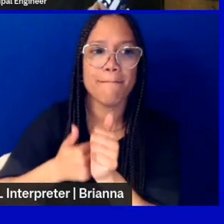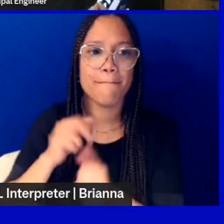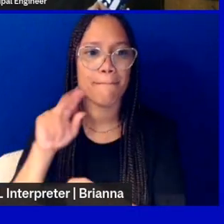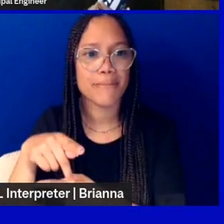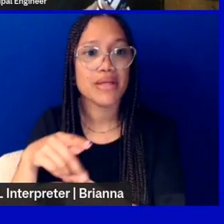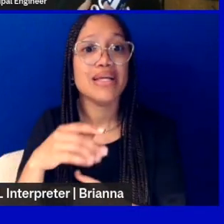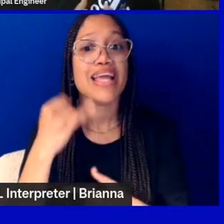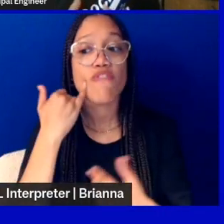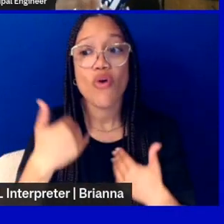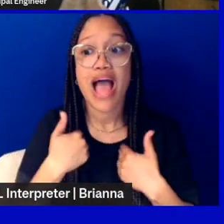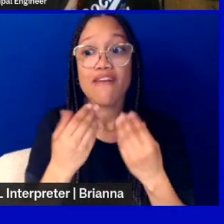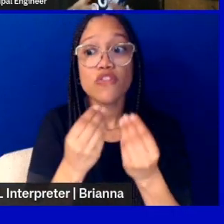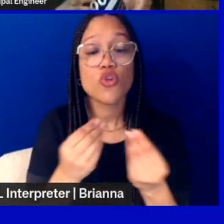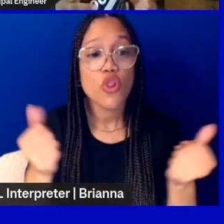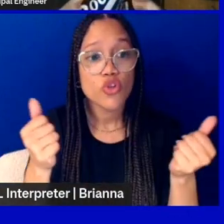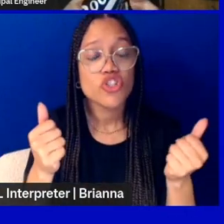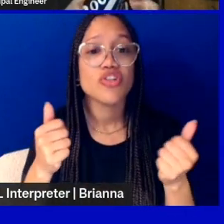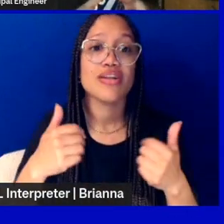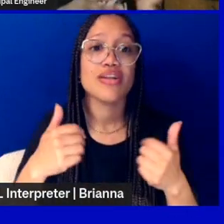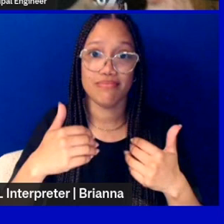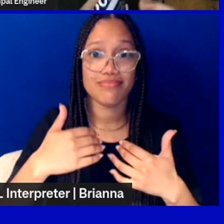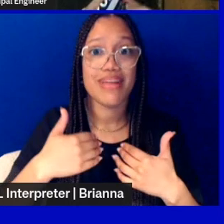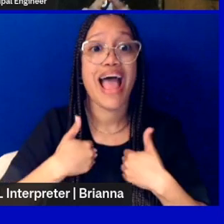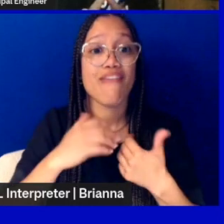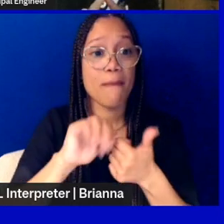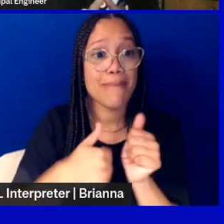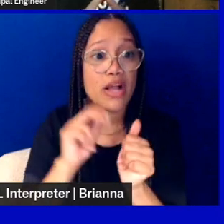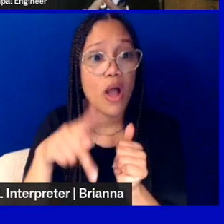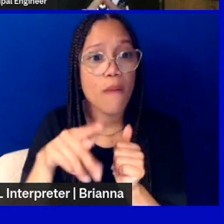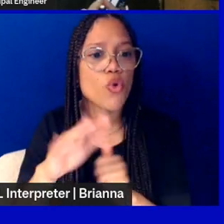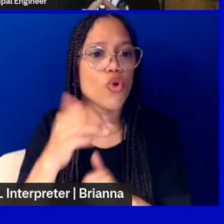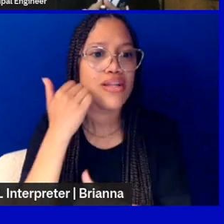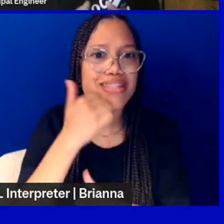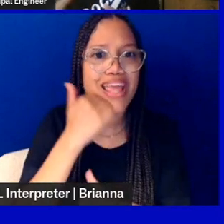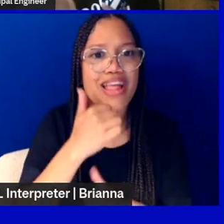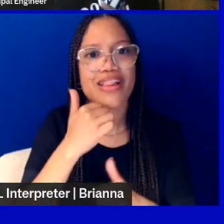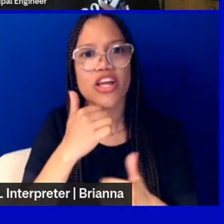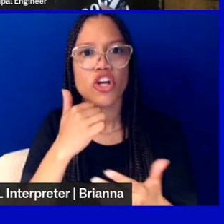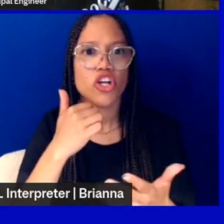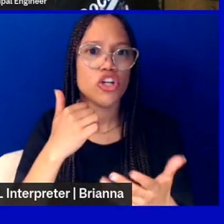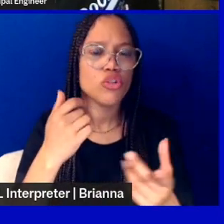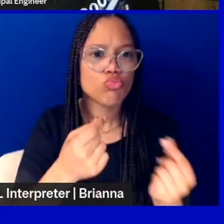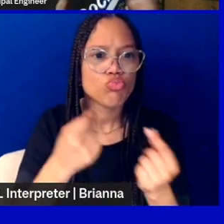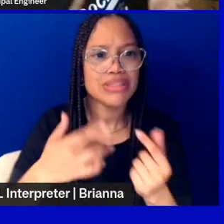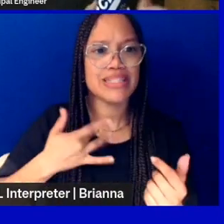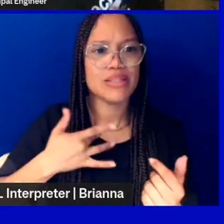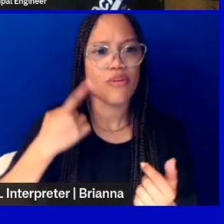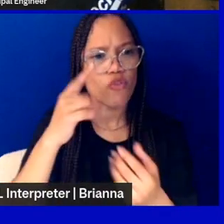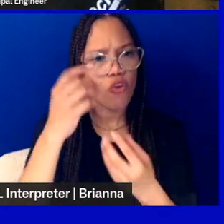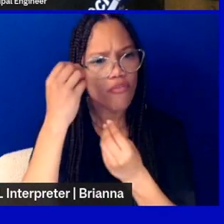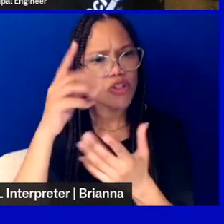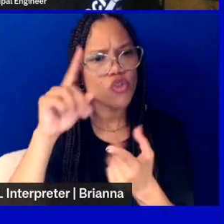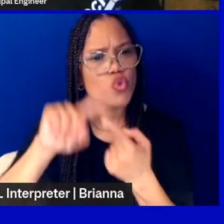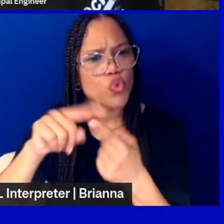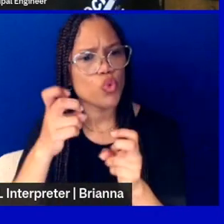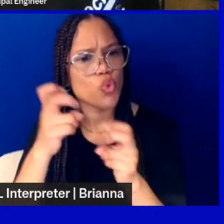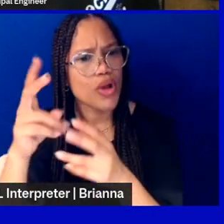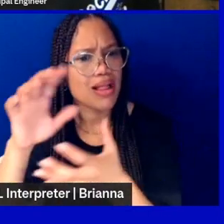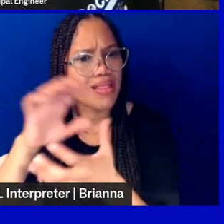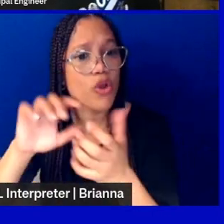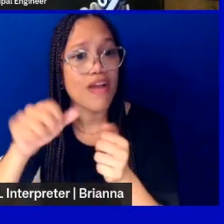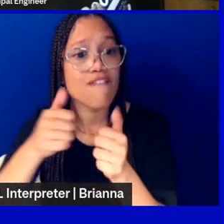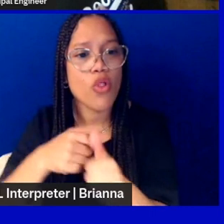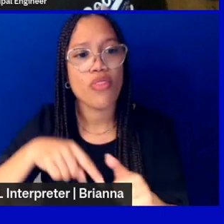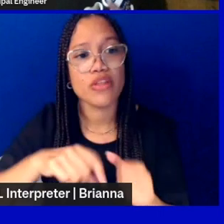any solution where you want to, back up your daily sensitive information to the cloud, you can follow this approach